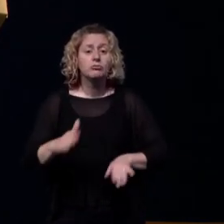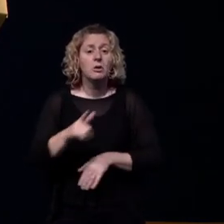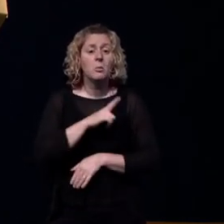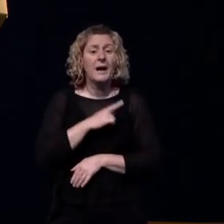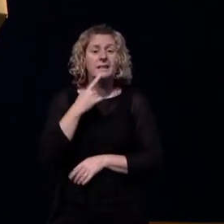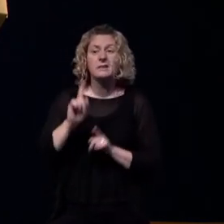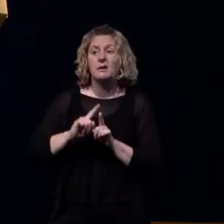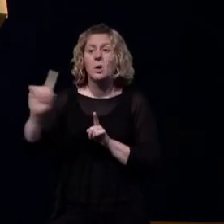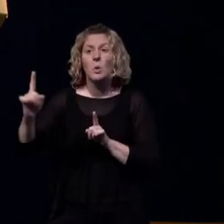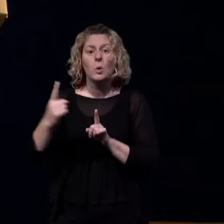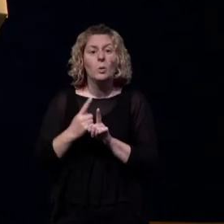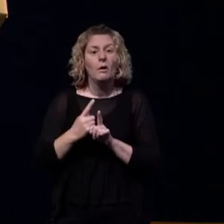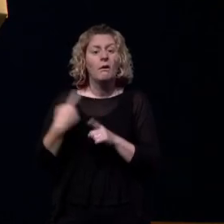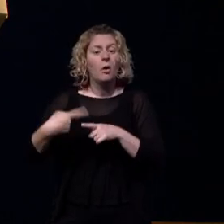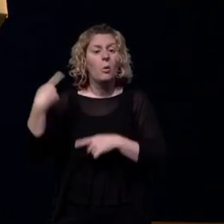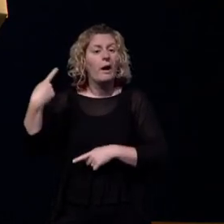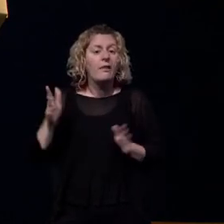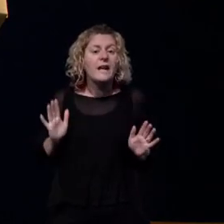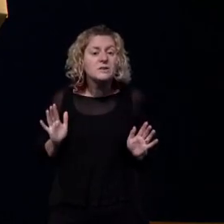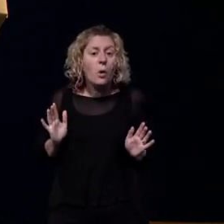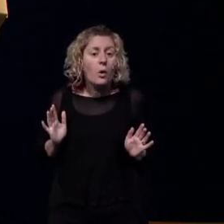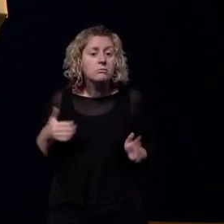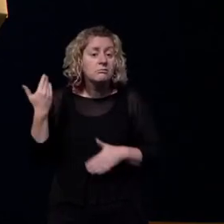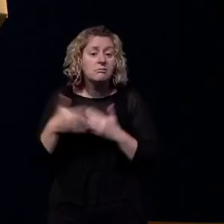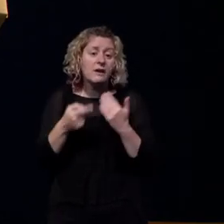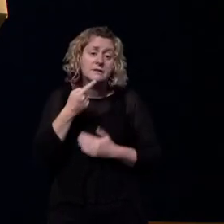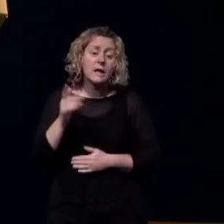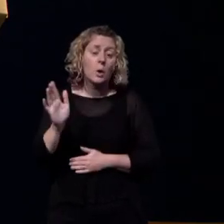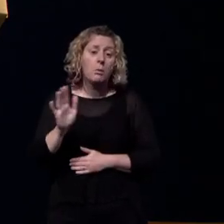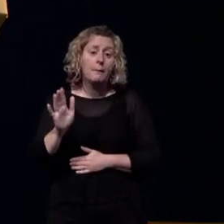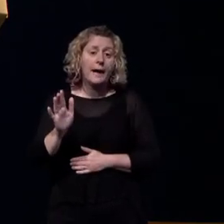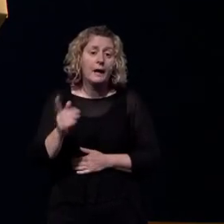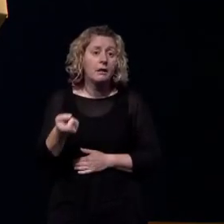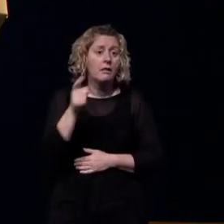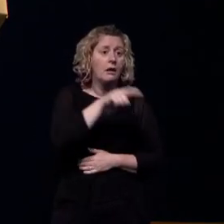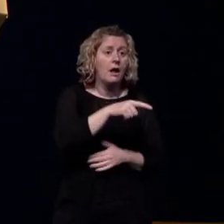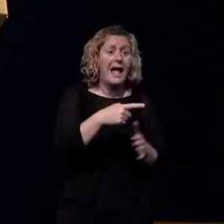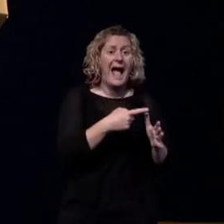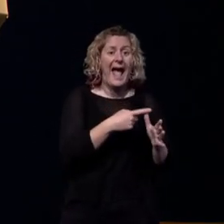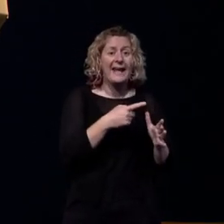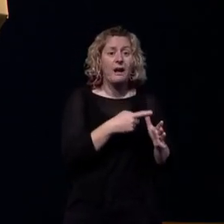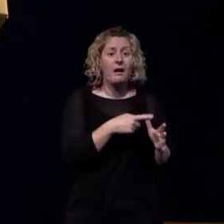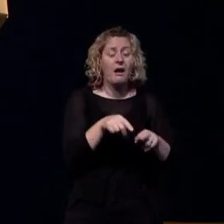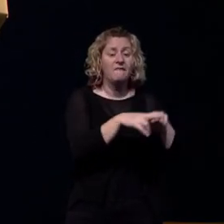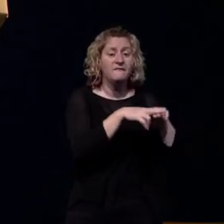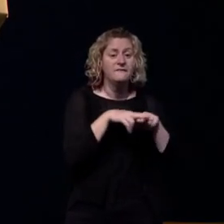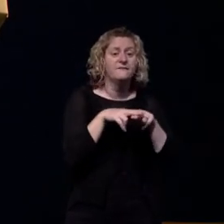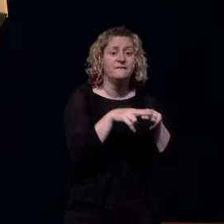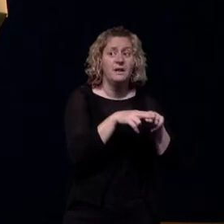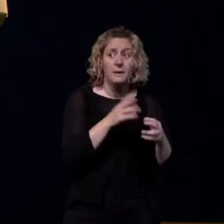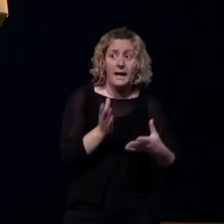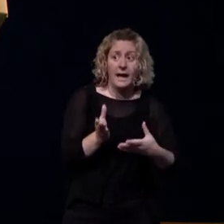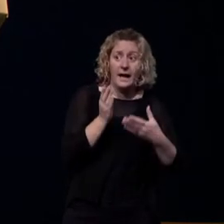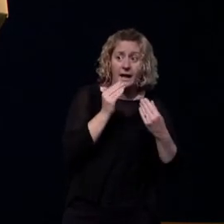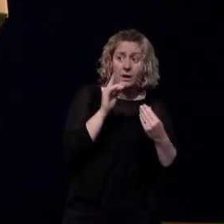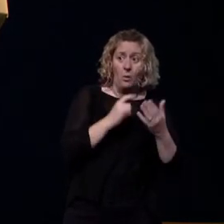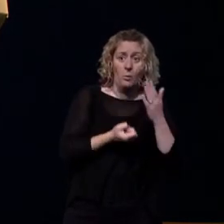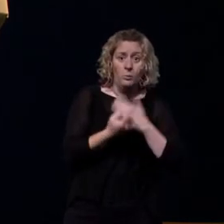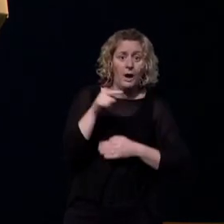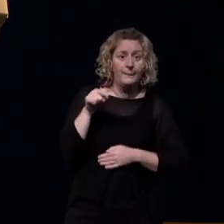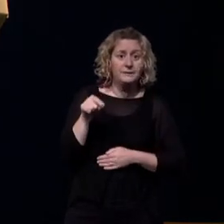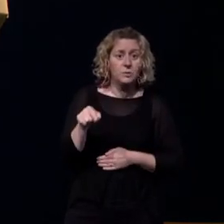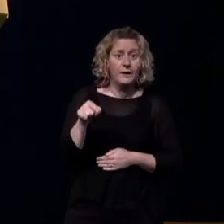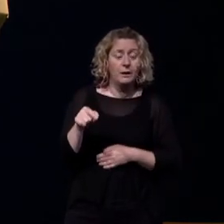lunch. And they bring his body back. And then Achan and his family hear the chilling diagnosis of chapter verse